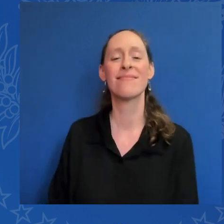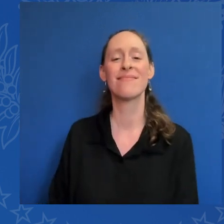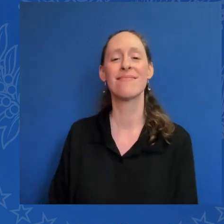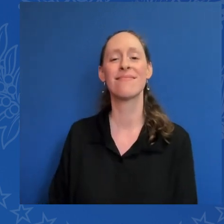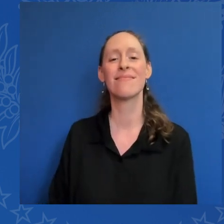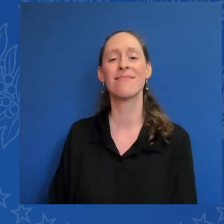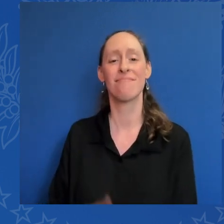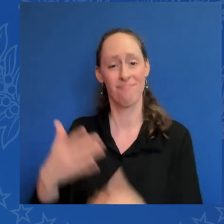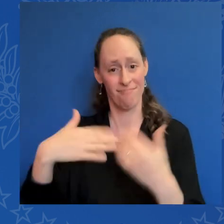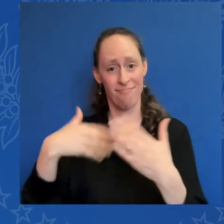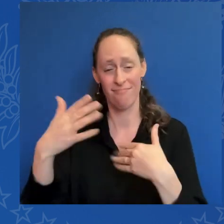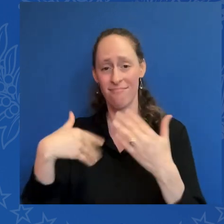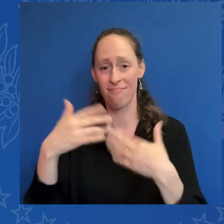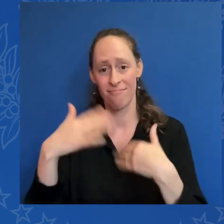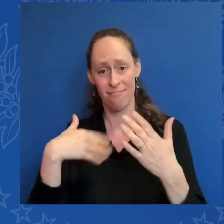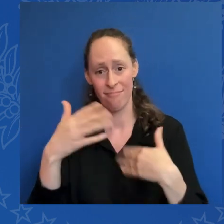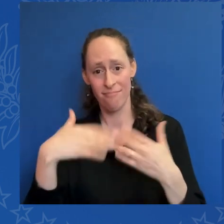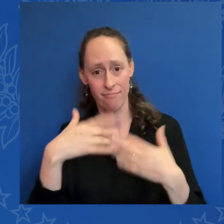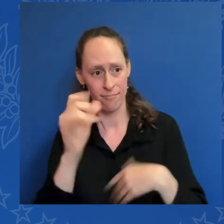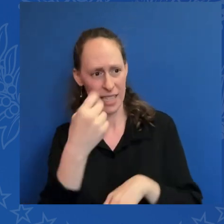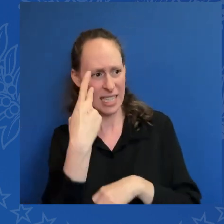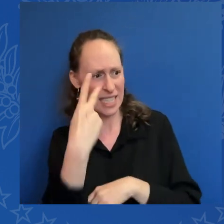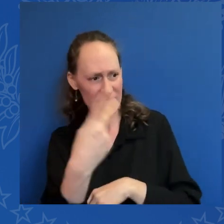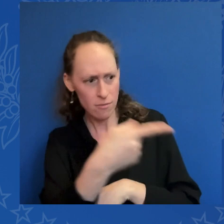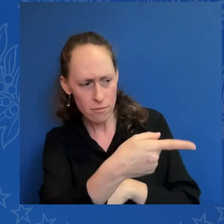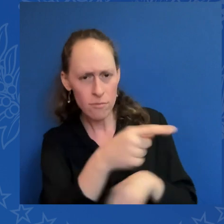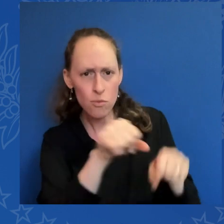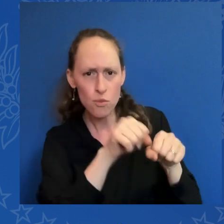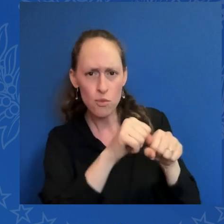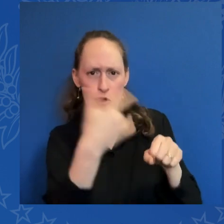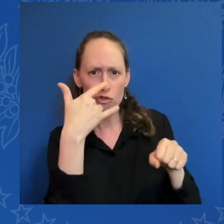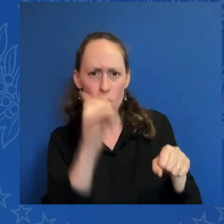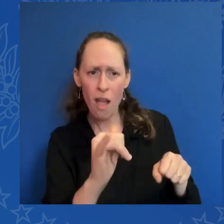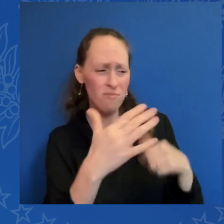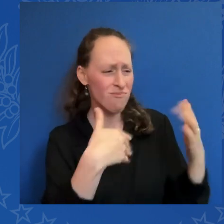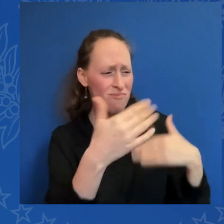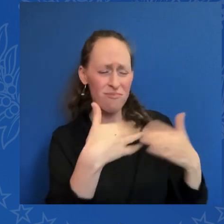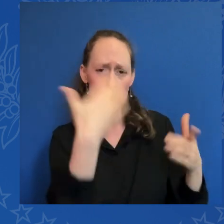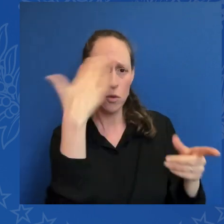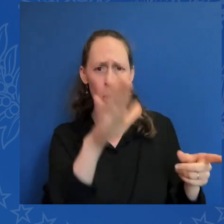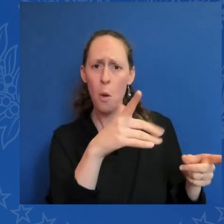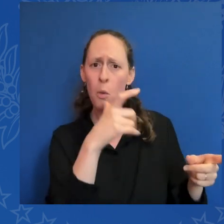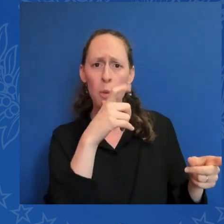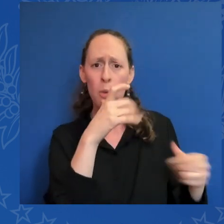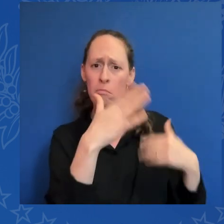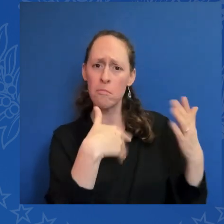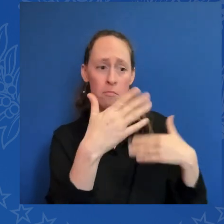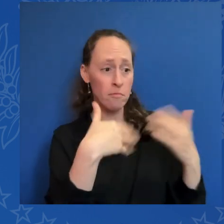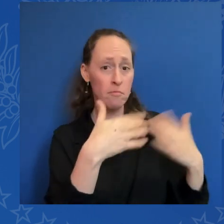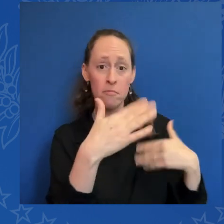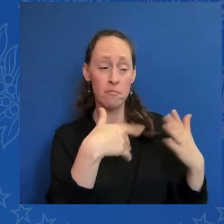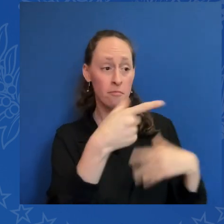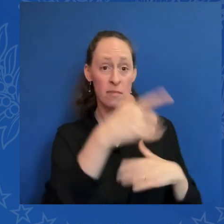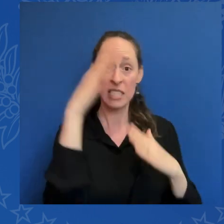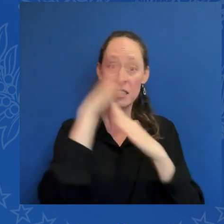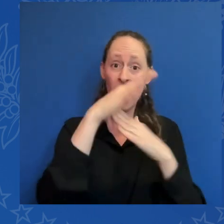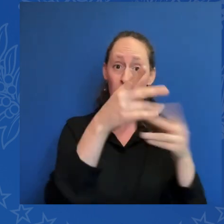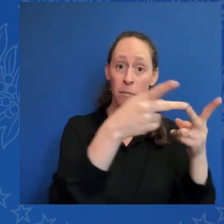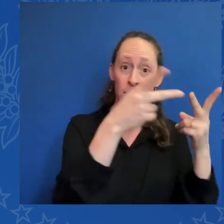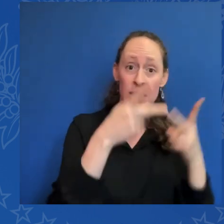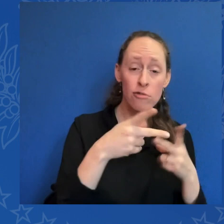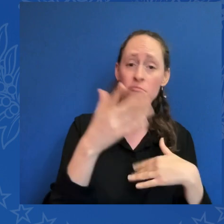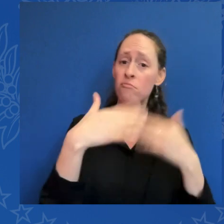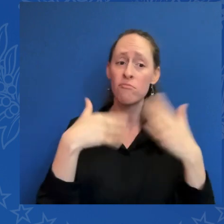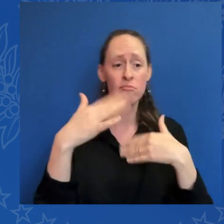That was our dad, and he meant it, everyone. These are the same values I've tried to pass down to my children, my